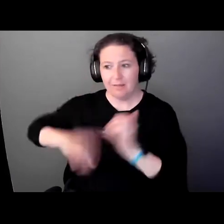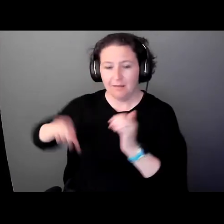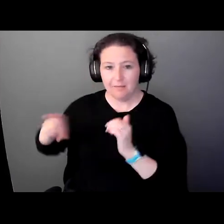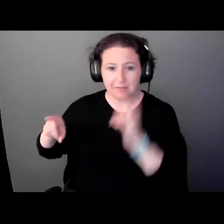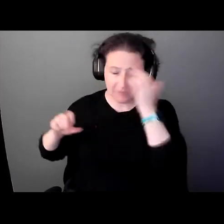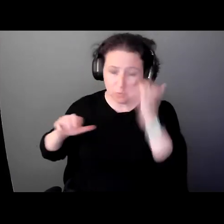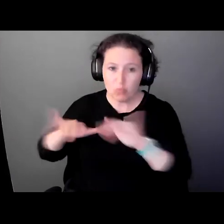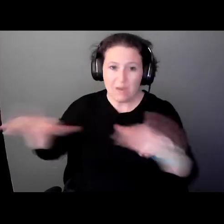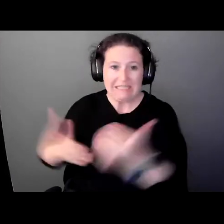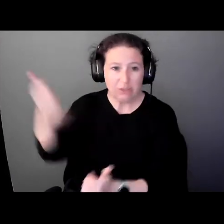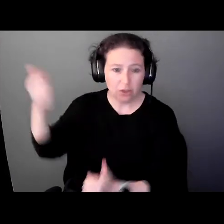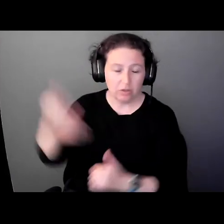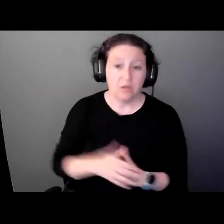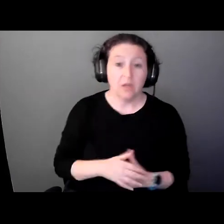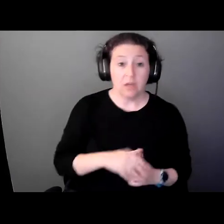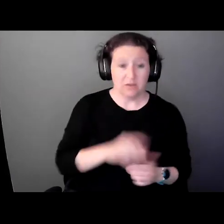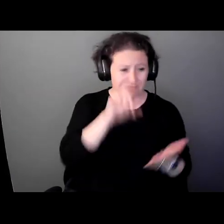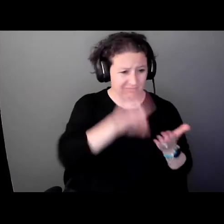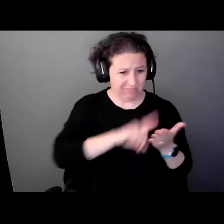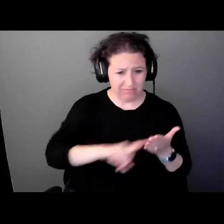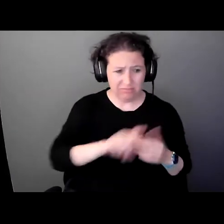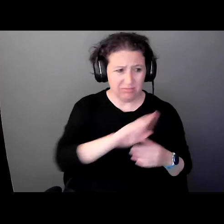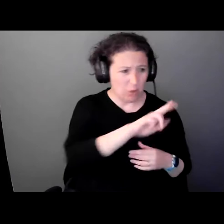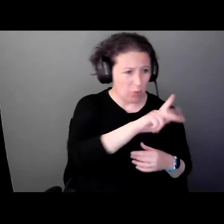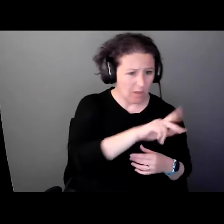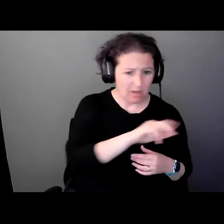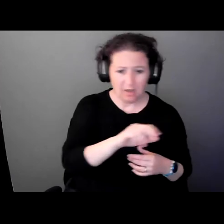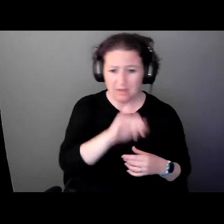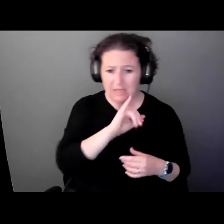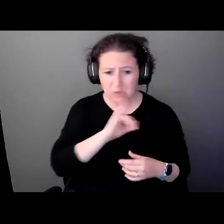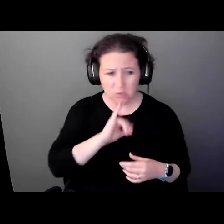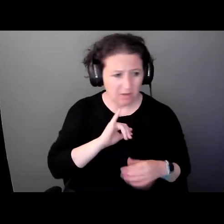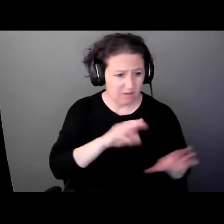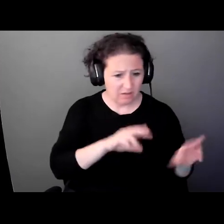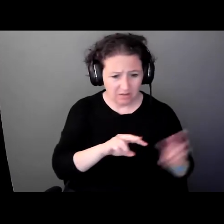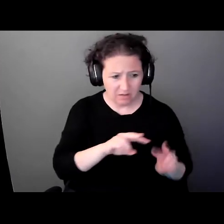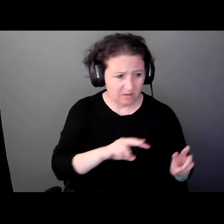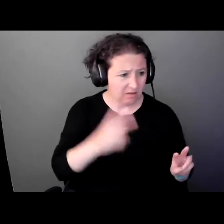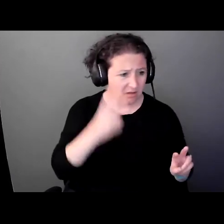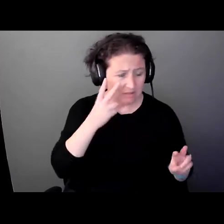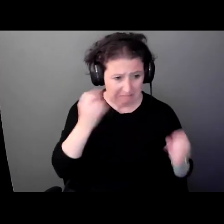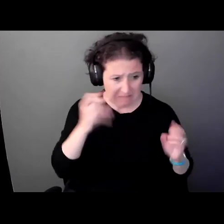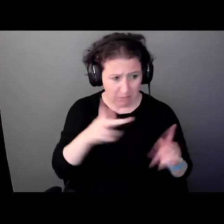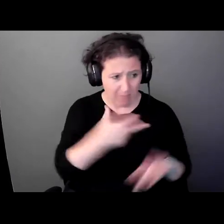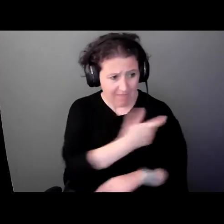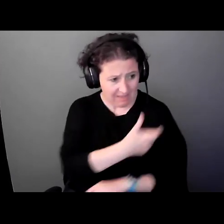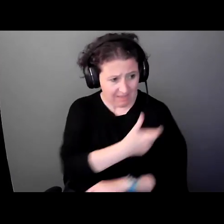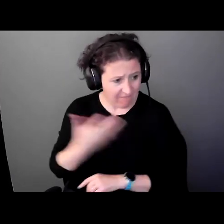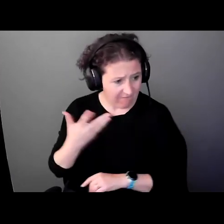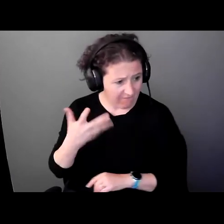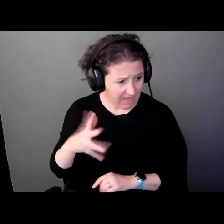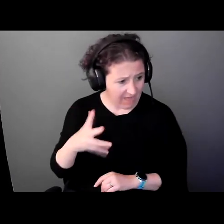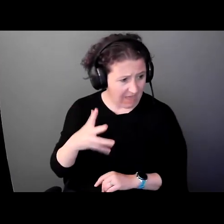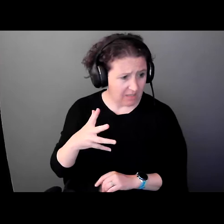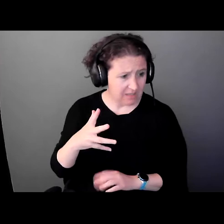even in developed jurisdictions with high vaccination rates, looks like it's about